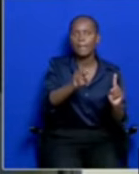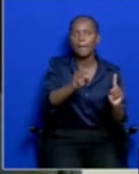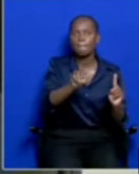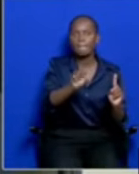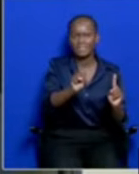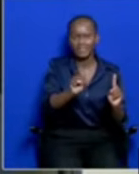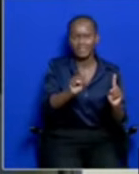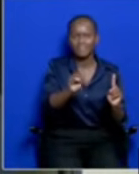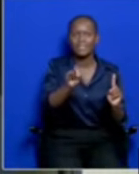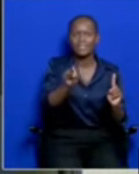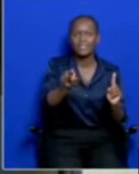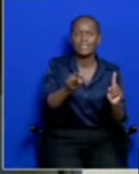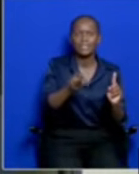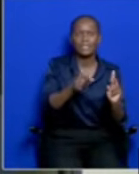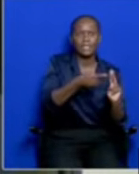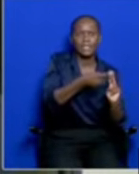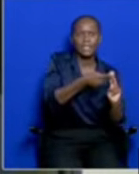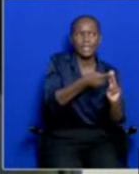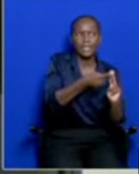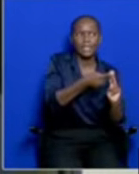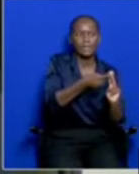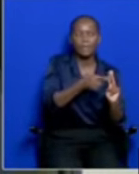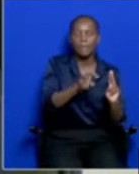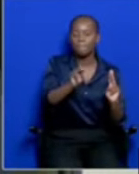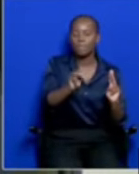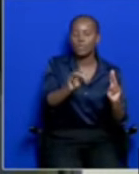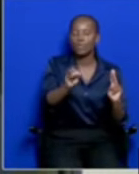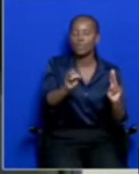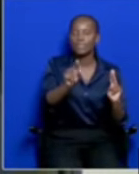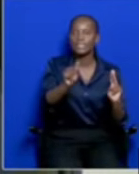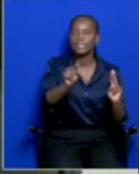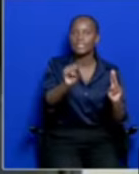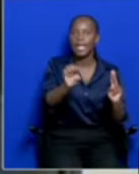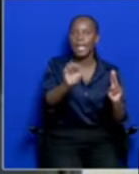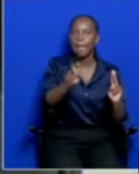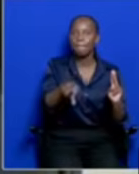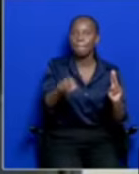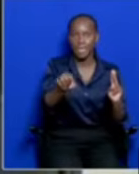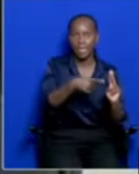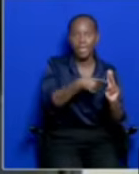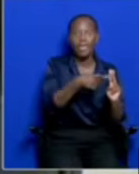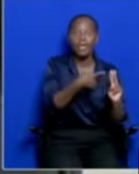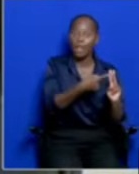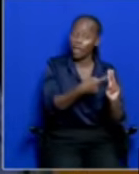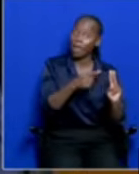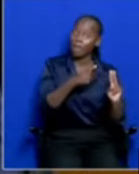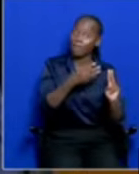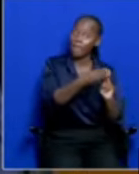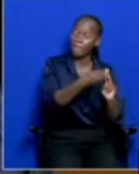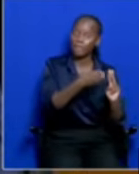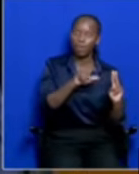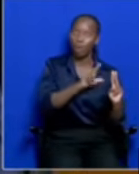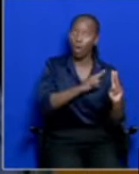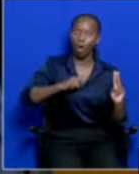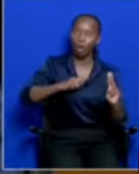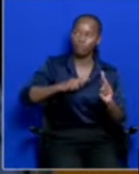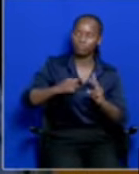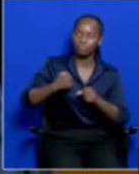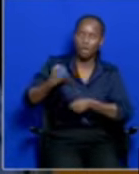So also we can also verify through our... And you would have chosen them